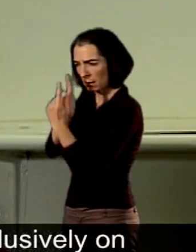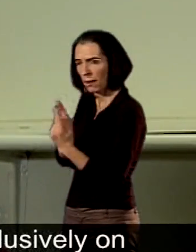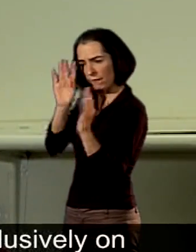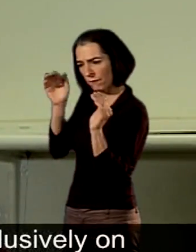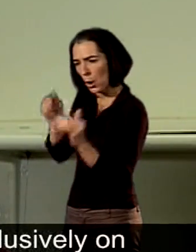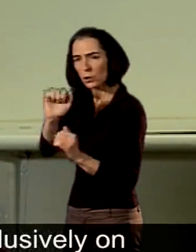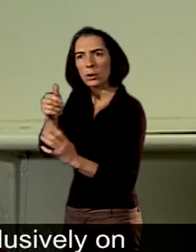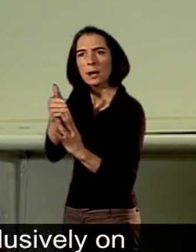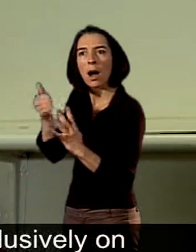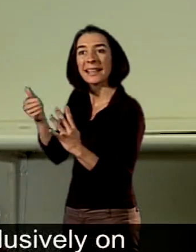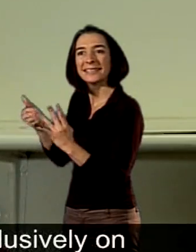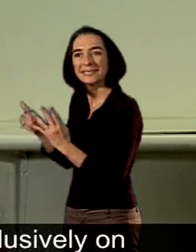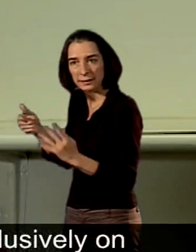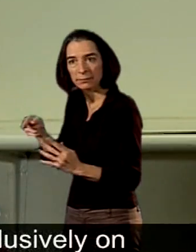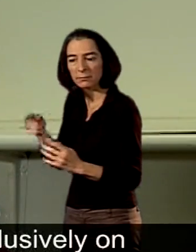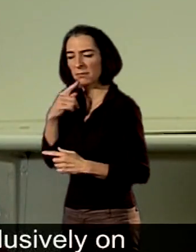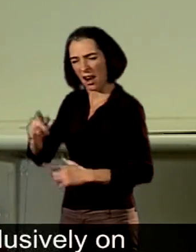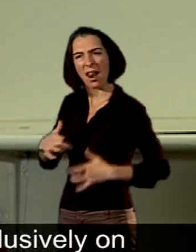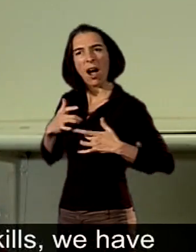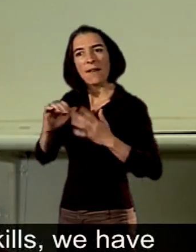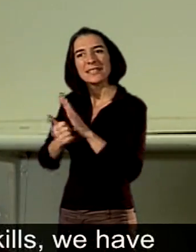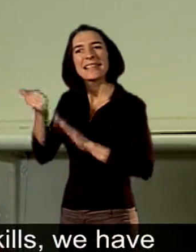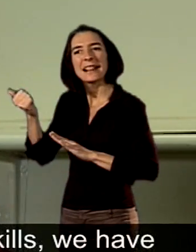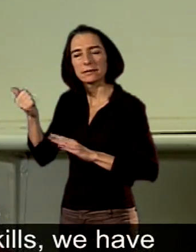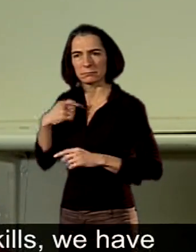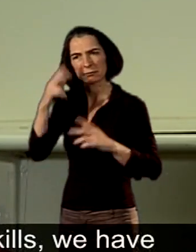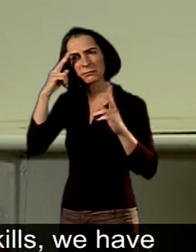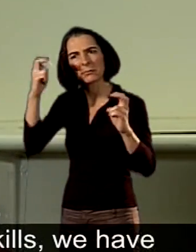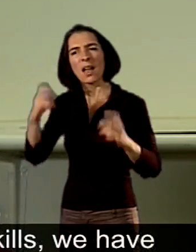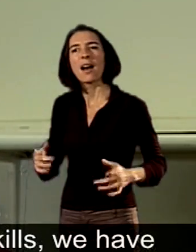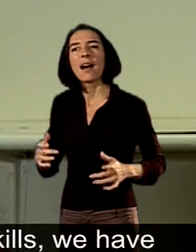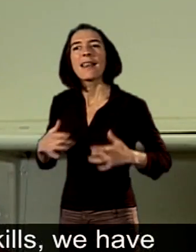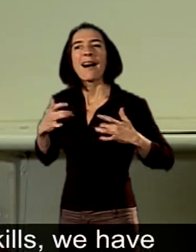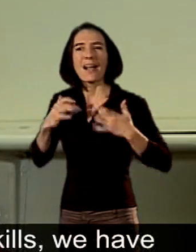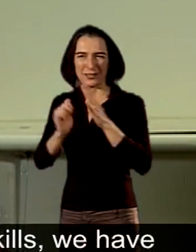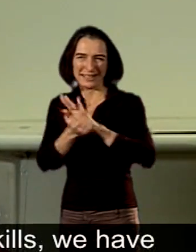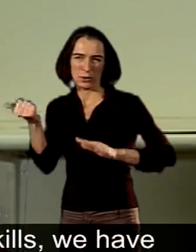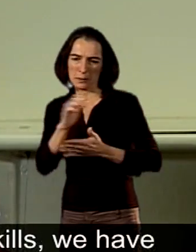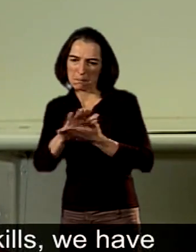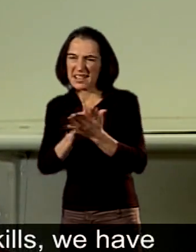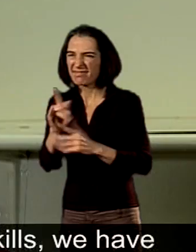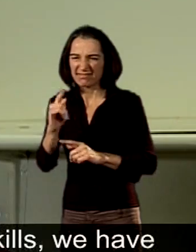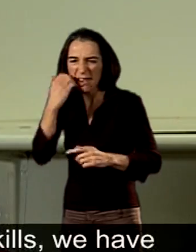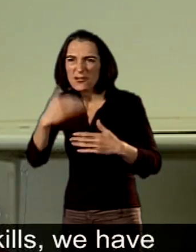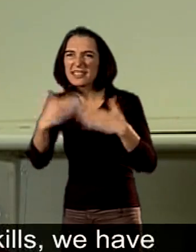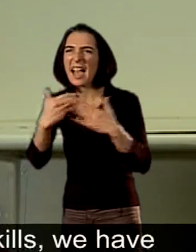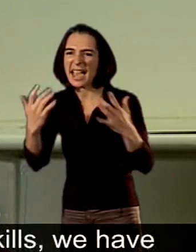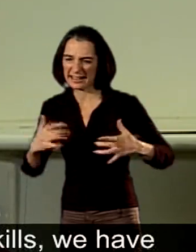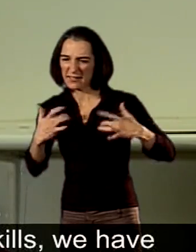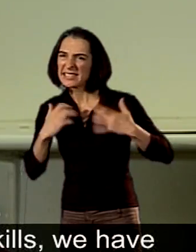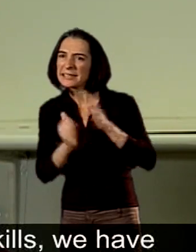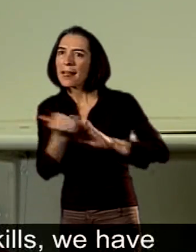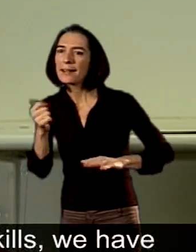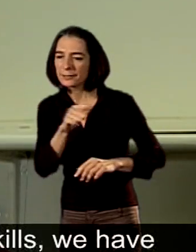the students' targets and life skills. Life skills mean, in general, living skills. We have a flattened